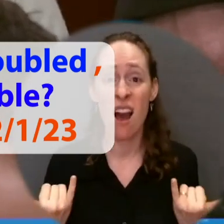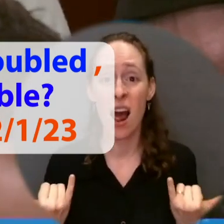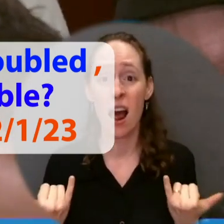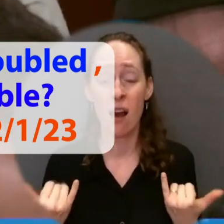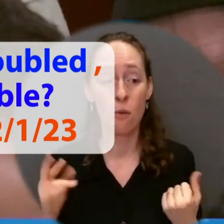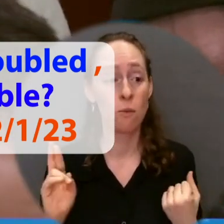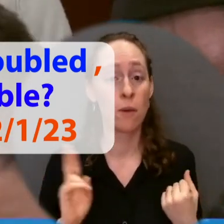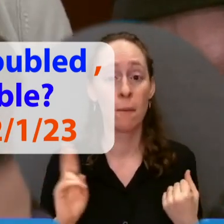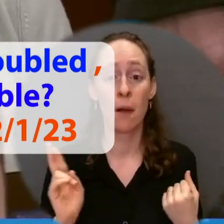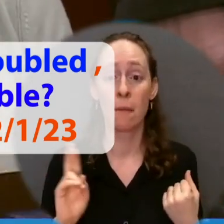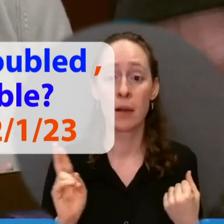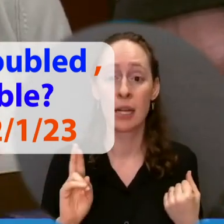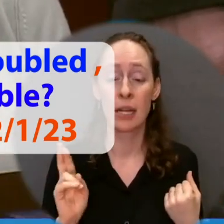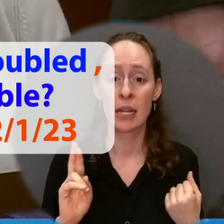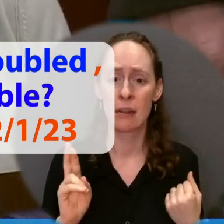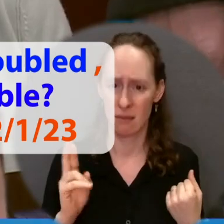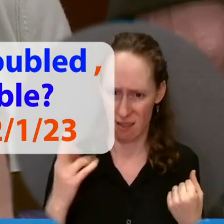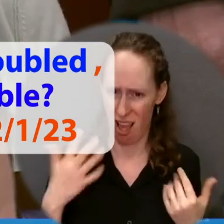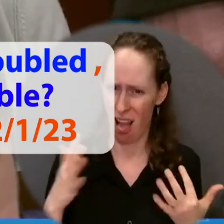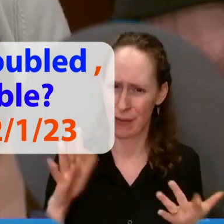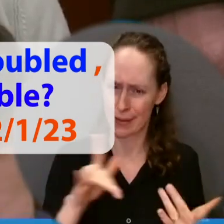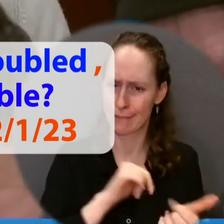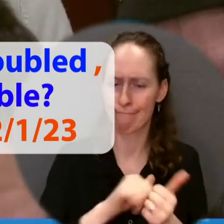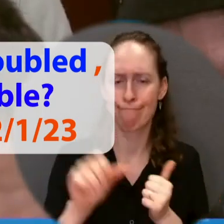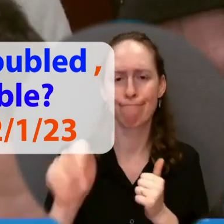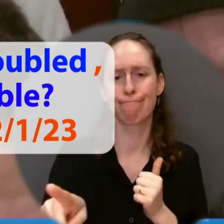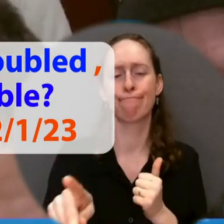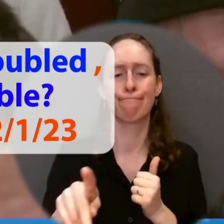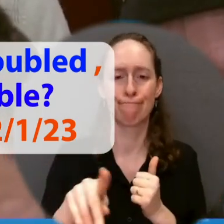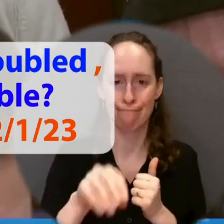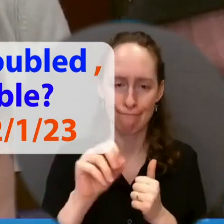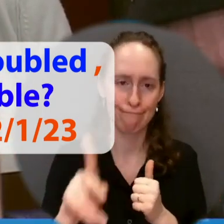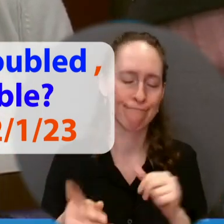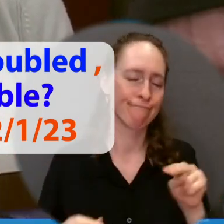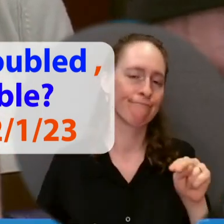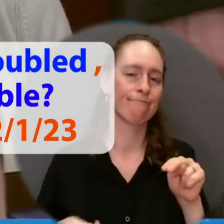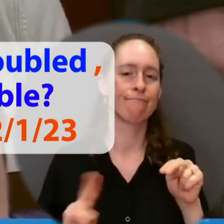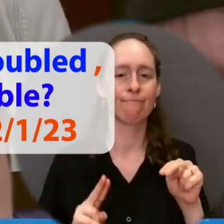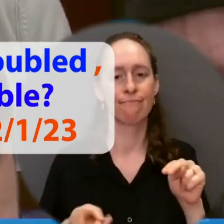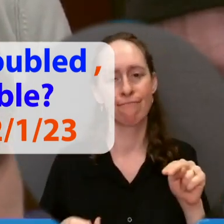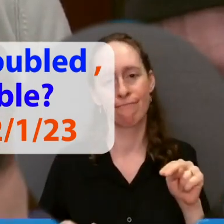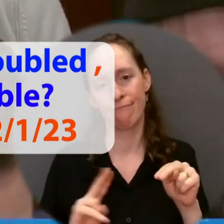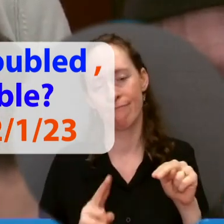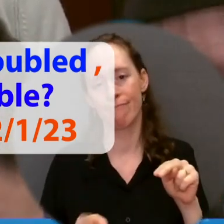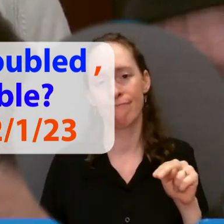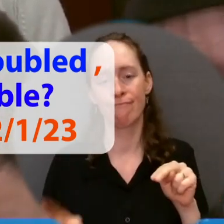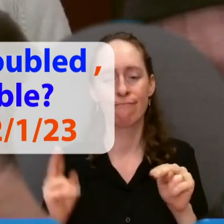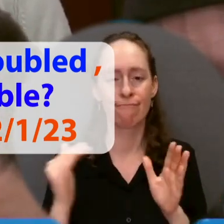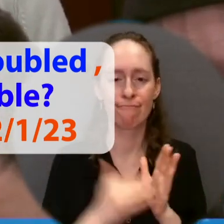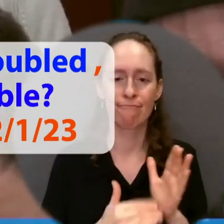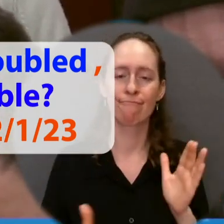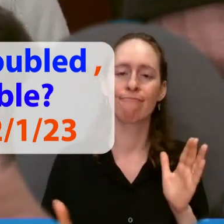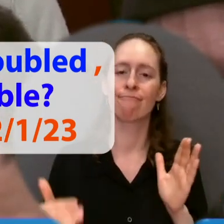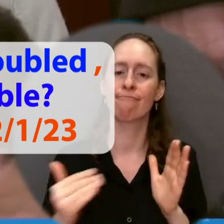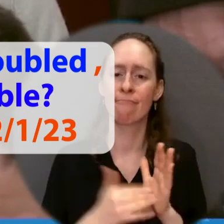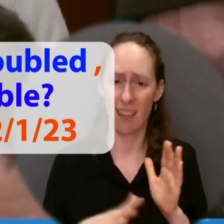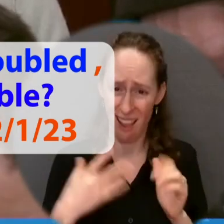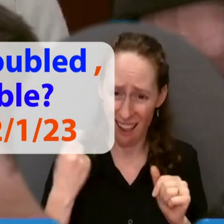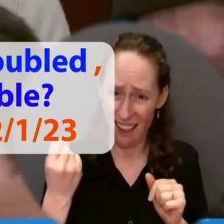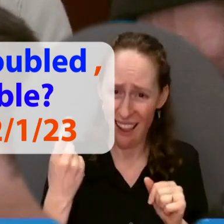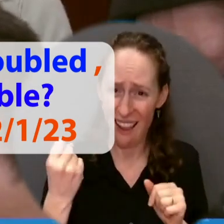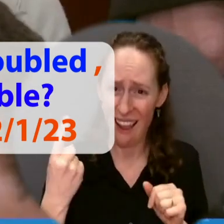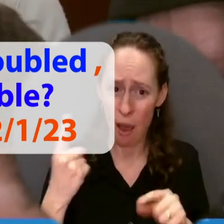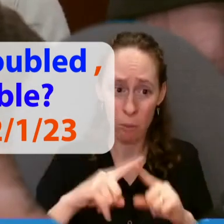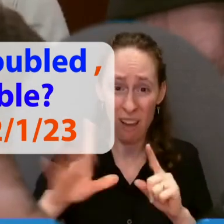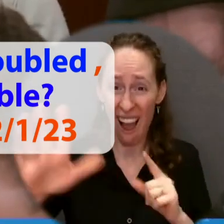the debt limit on a clean basis without anything attached to it. But the other difference is that the national debt has more than doubled in